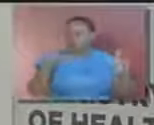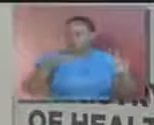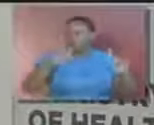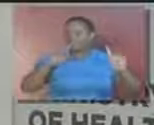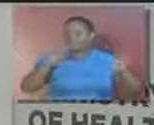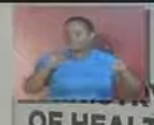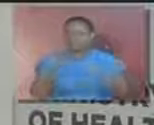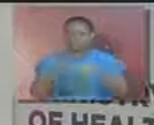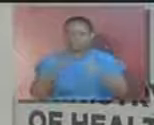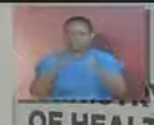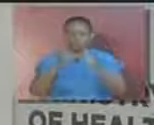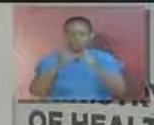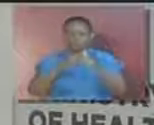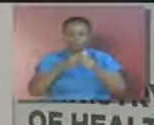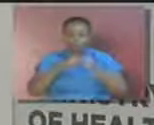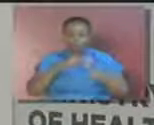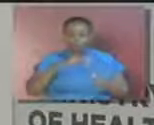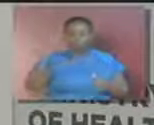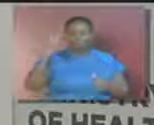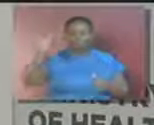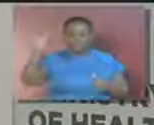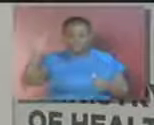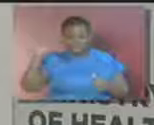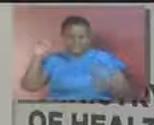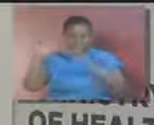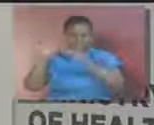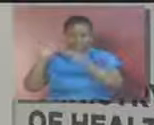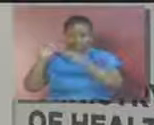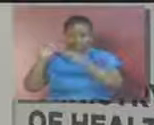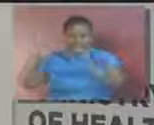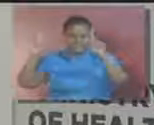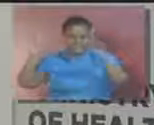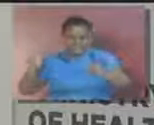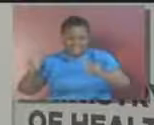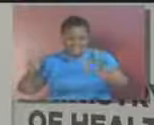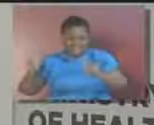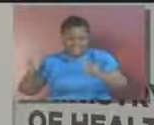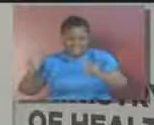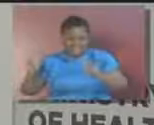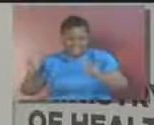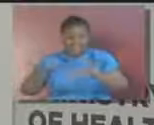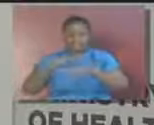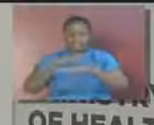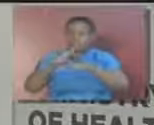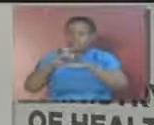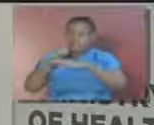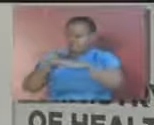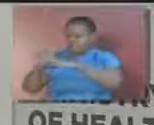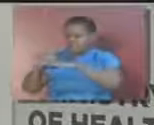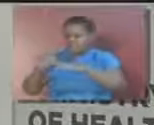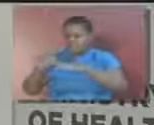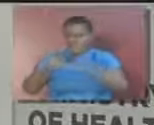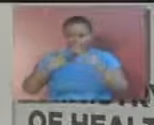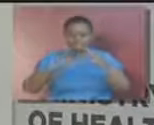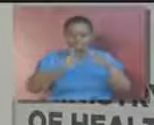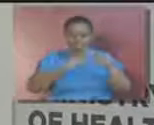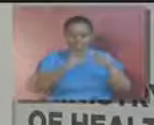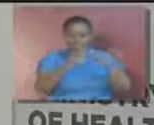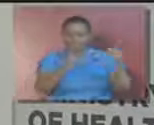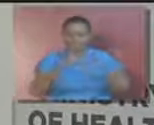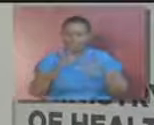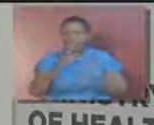positive samples that were sent from TPHL to Caribbean Public Health Agency and onward to UE for testing. So that's roughly,